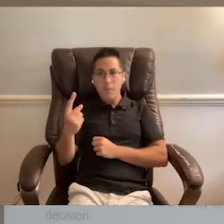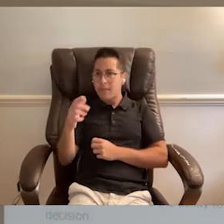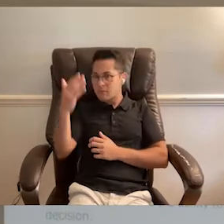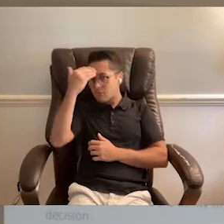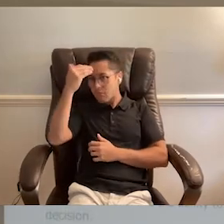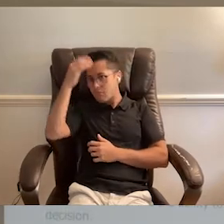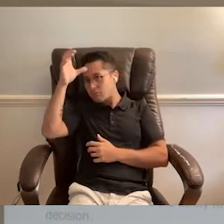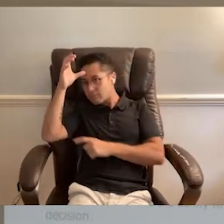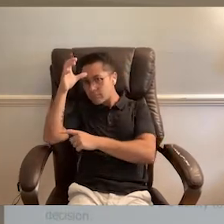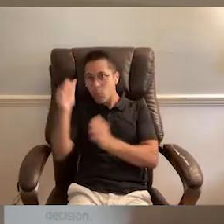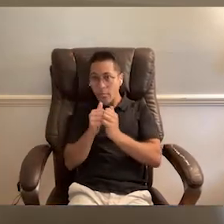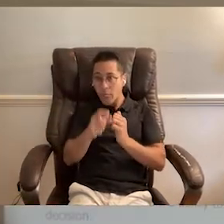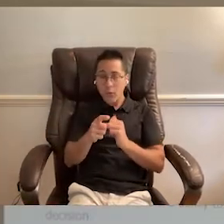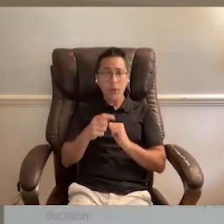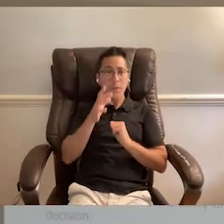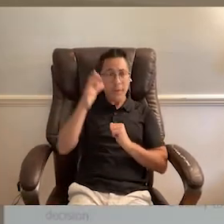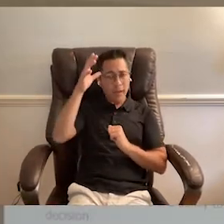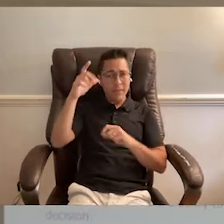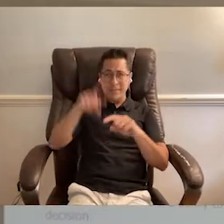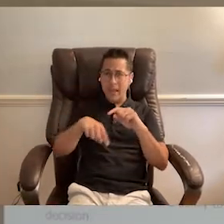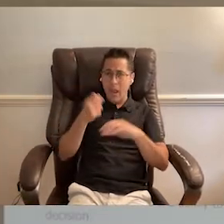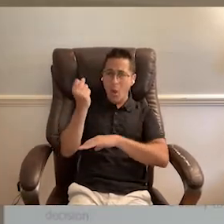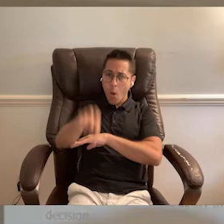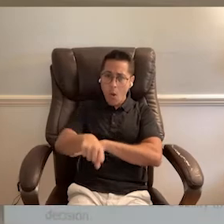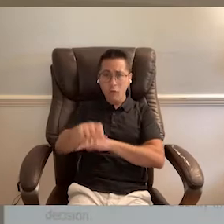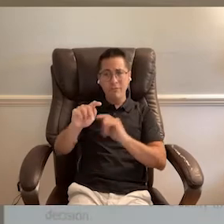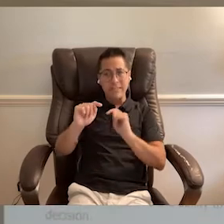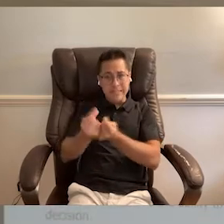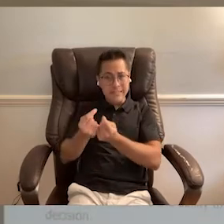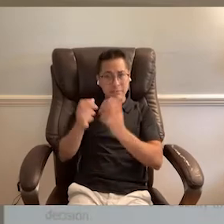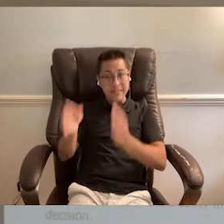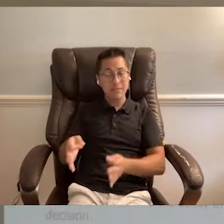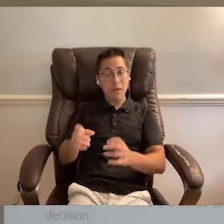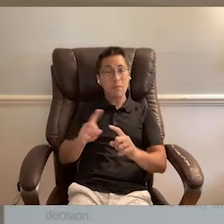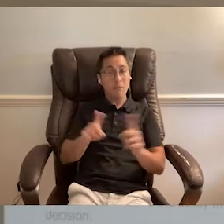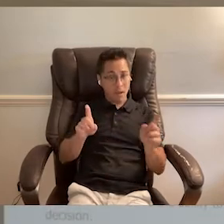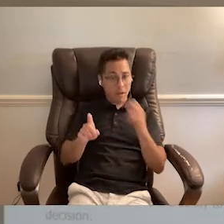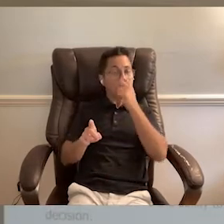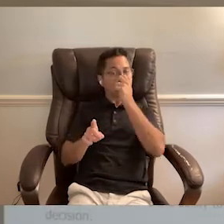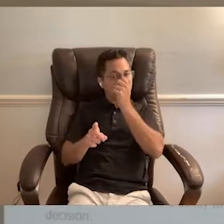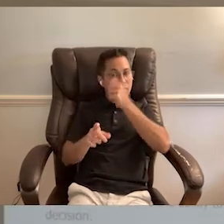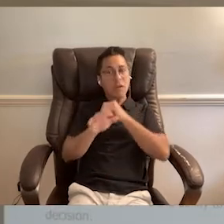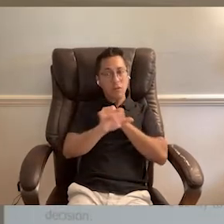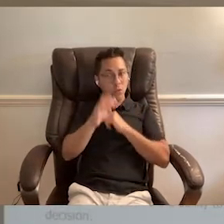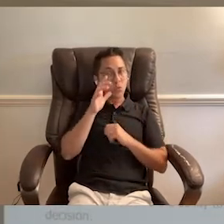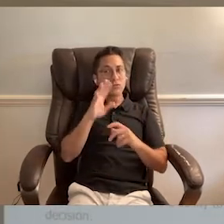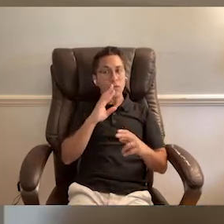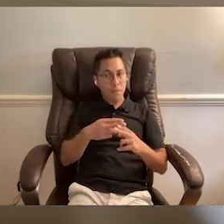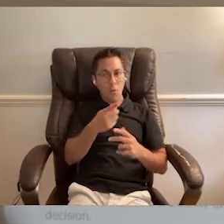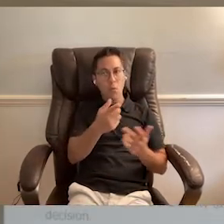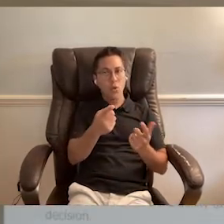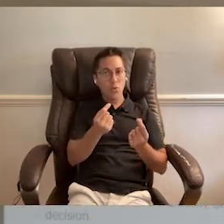ability to override the team's decisions, but then we're going to talk about what you do. Staff